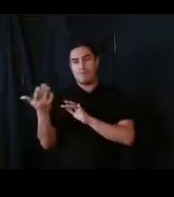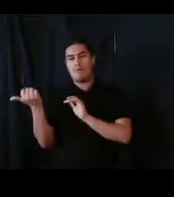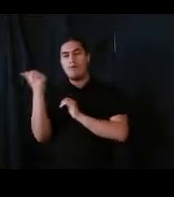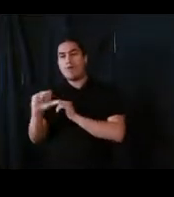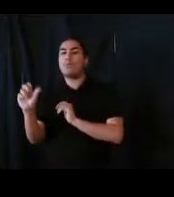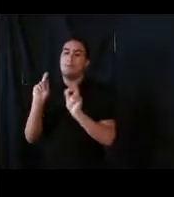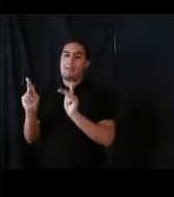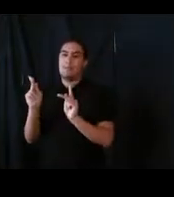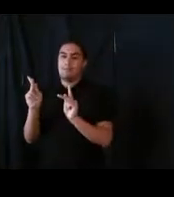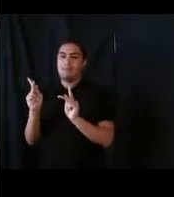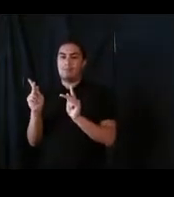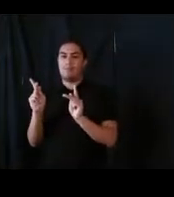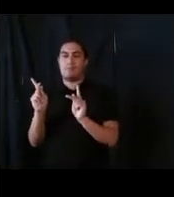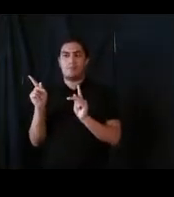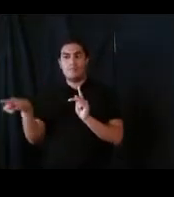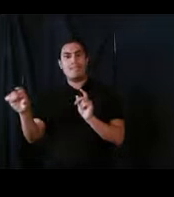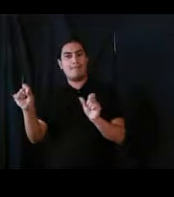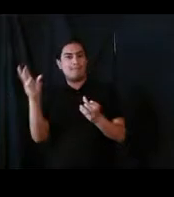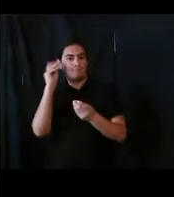tell us what they thought